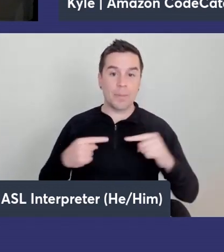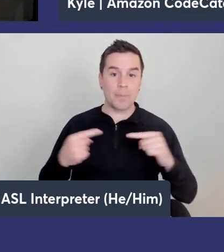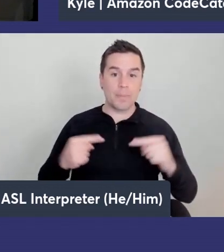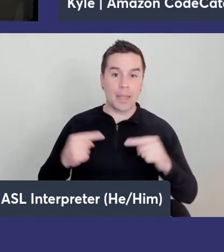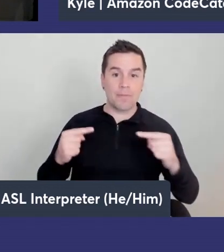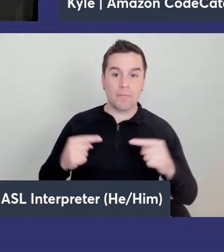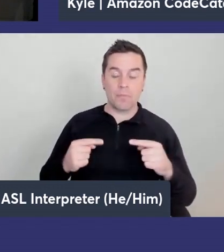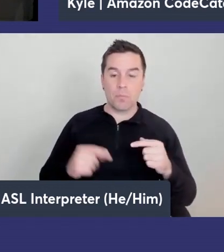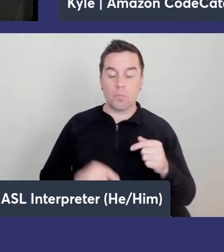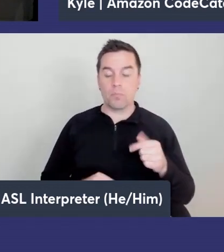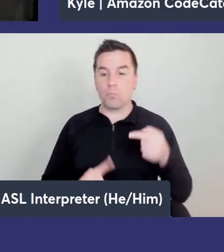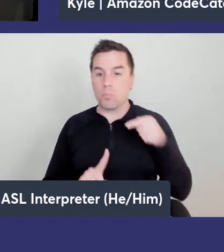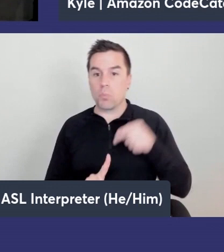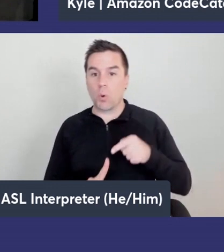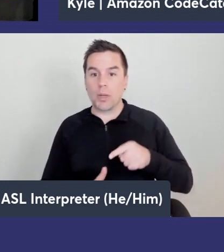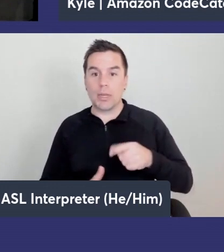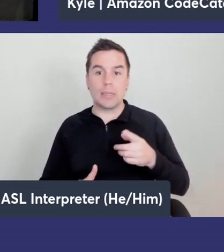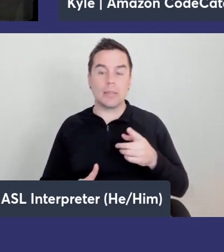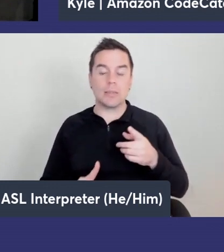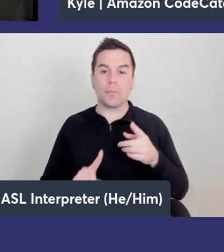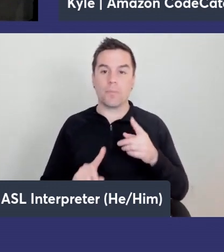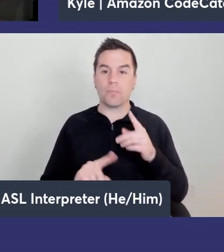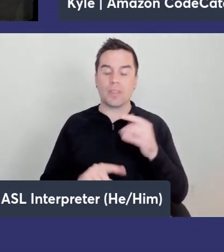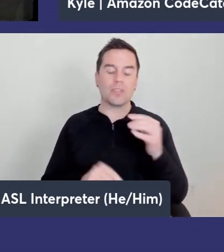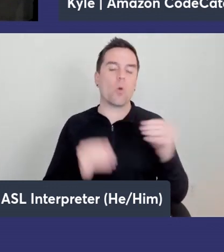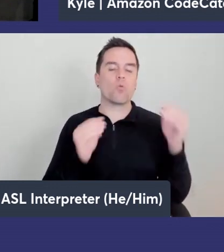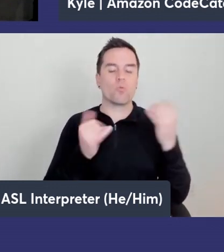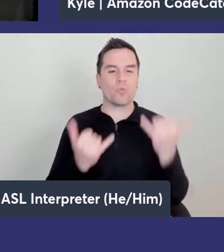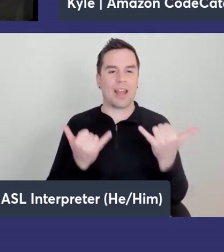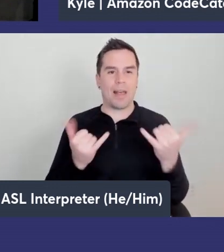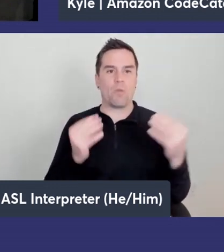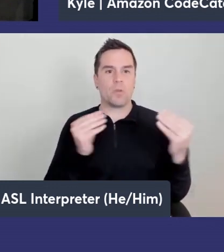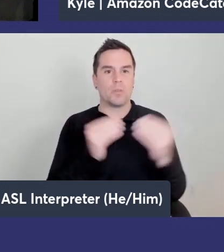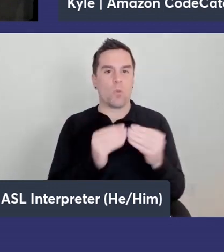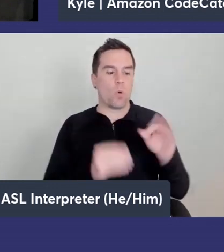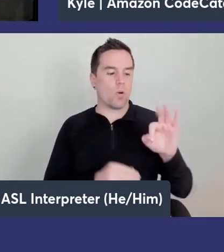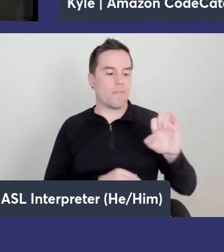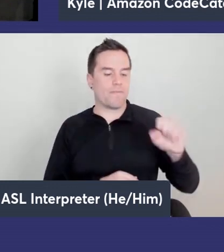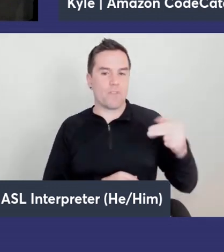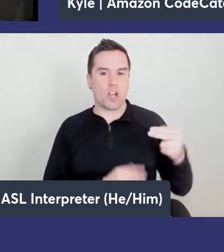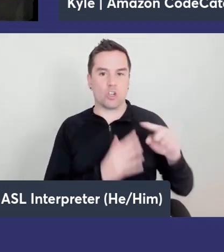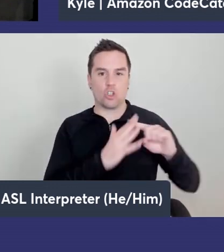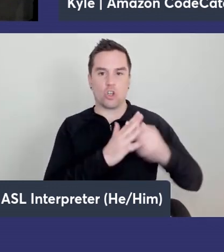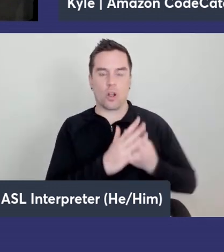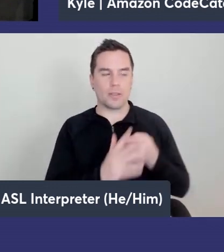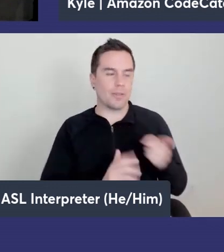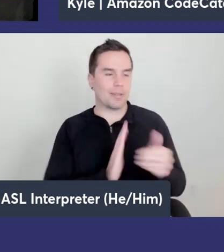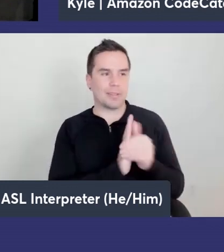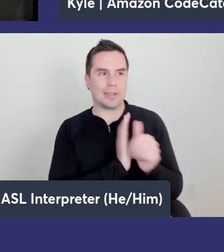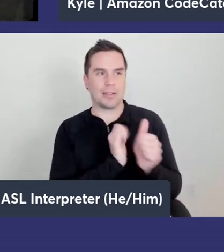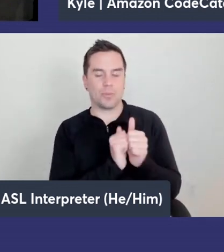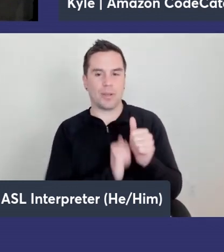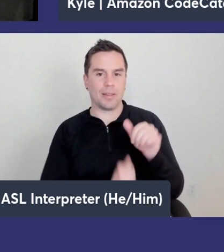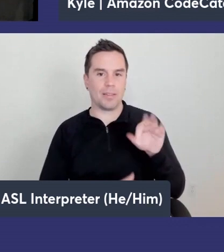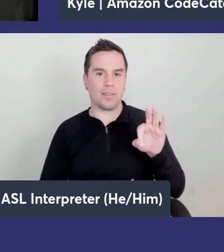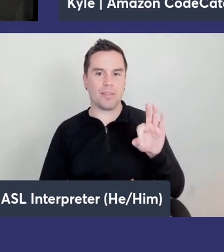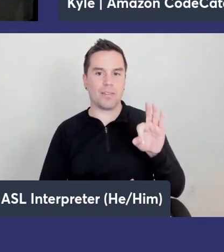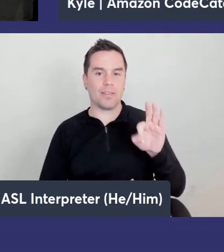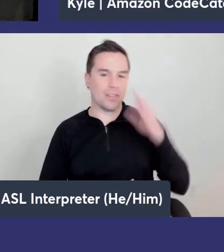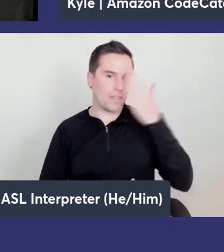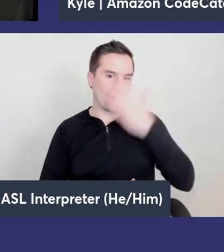now, it's more if you're doing a fresh start. If you've got something else, they're so good at the front end. We didn't want to take that away.